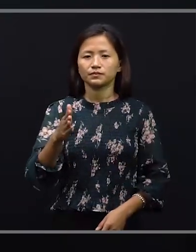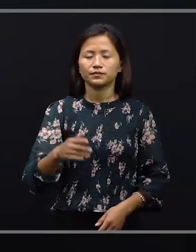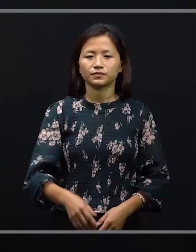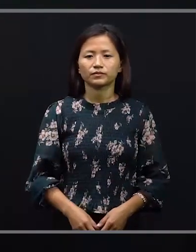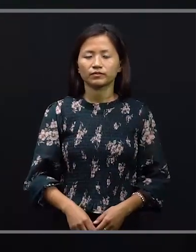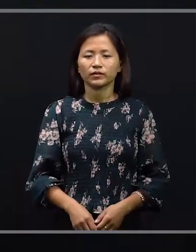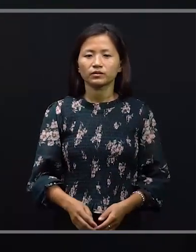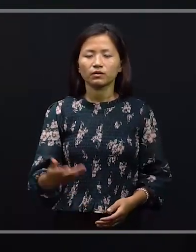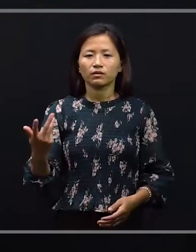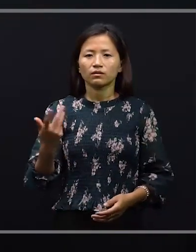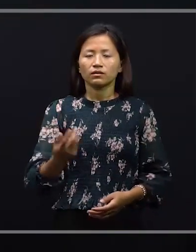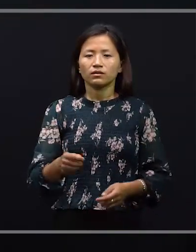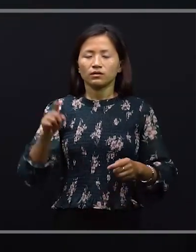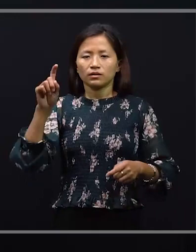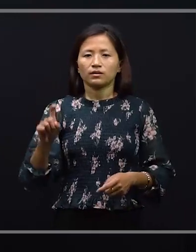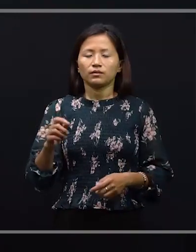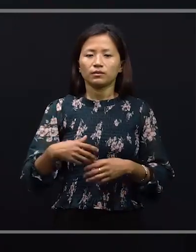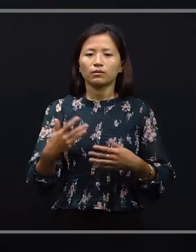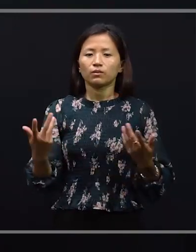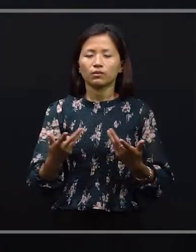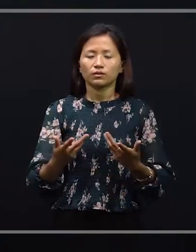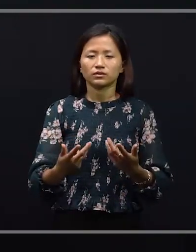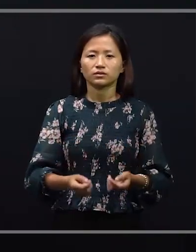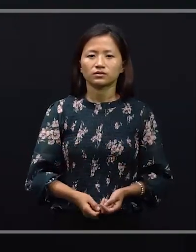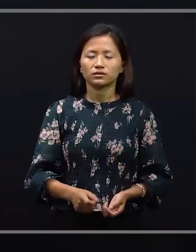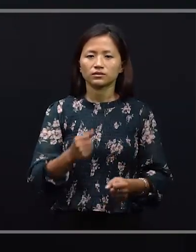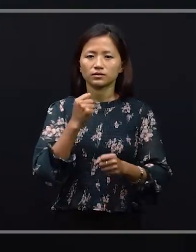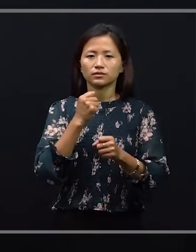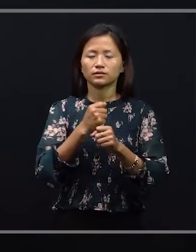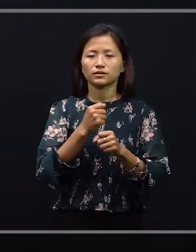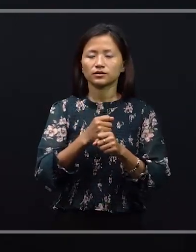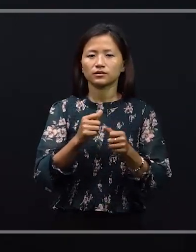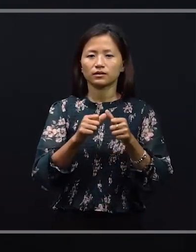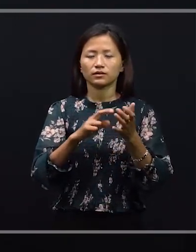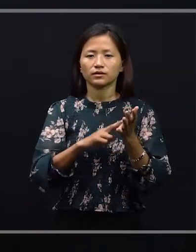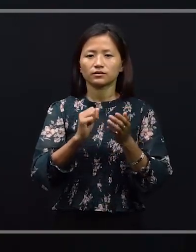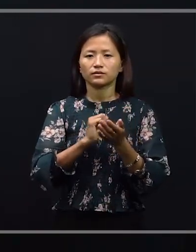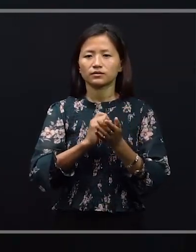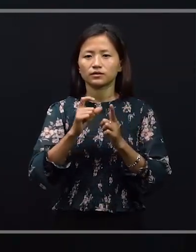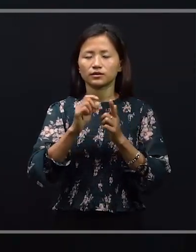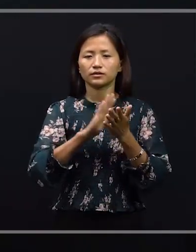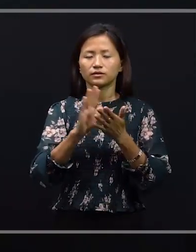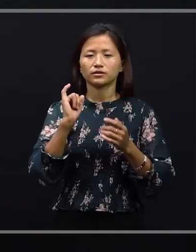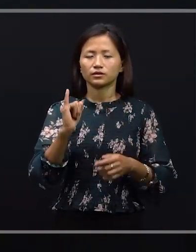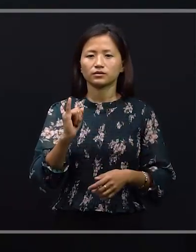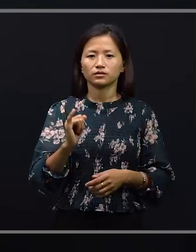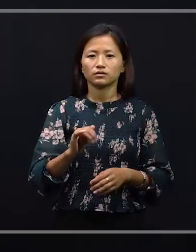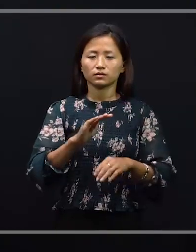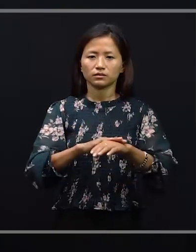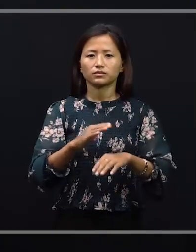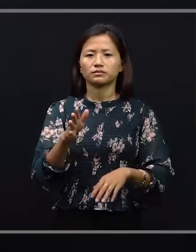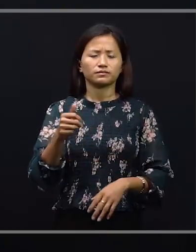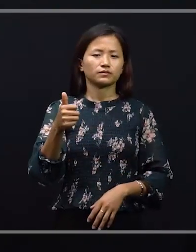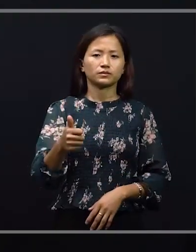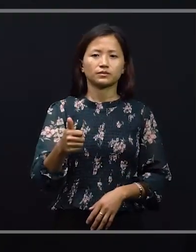So what happened was Gandhiji, okay, Gandhiji, he said the word untouchable is not good. So what